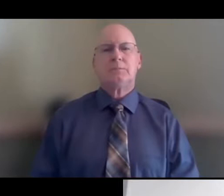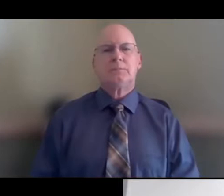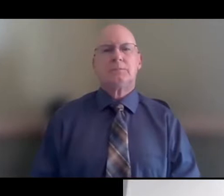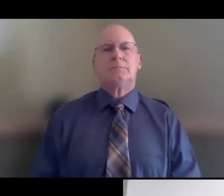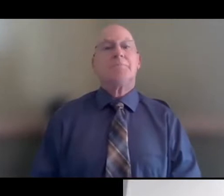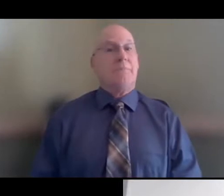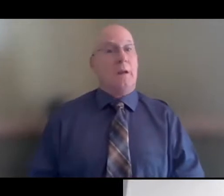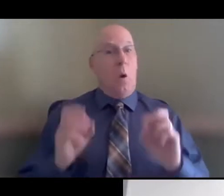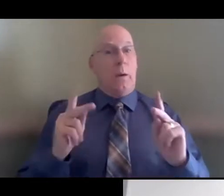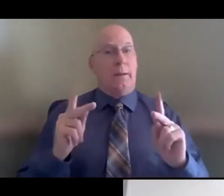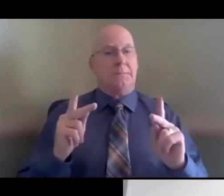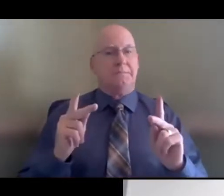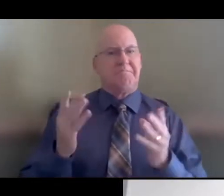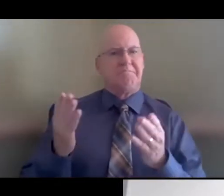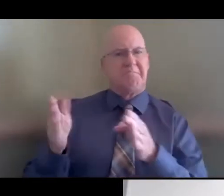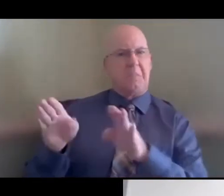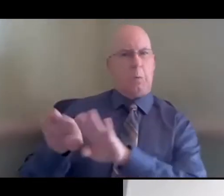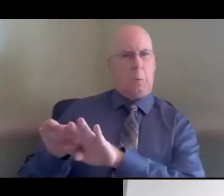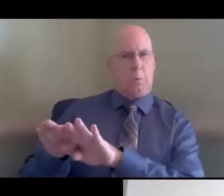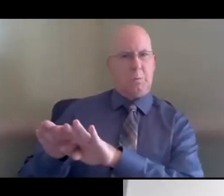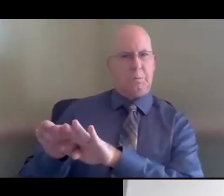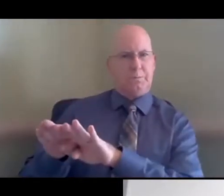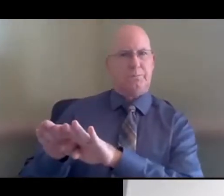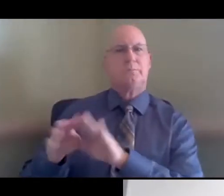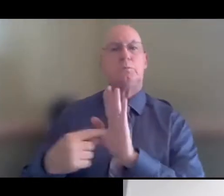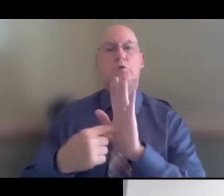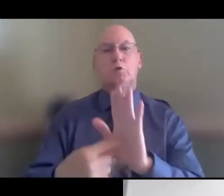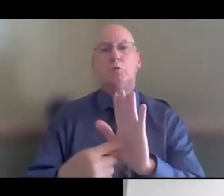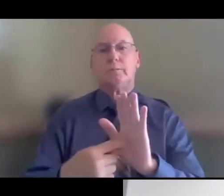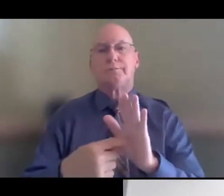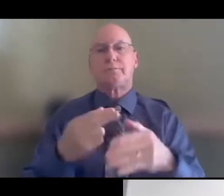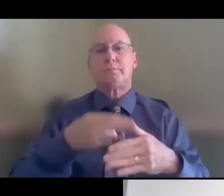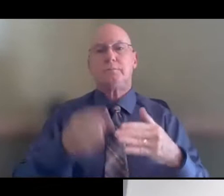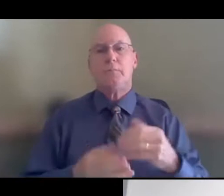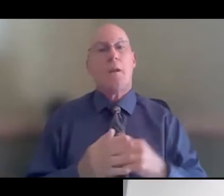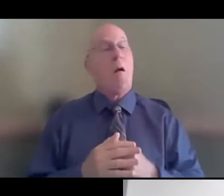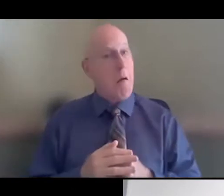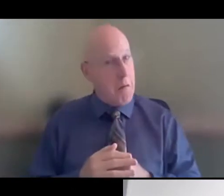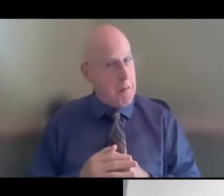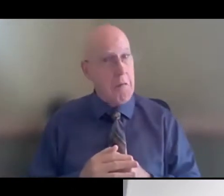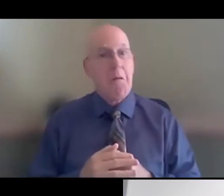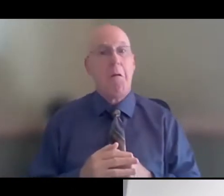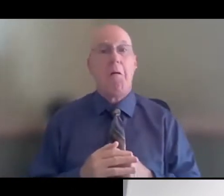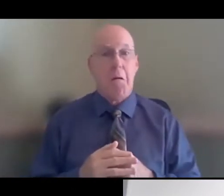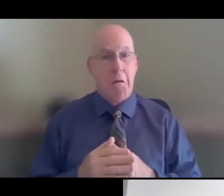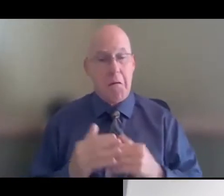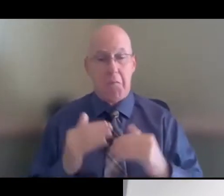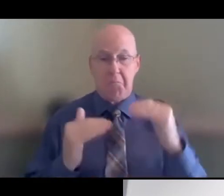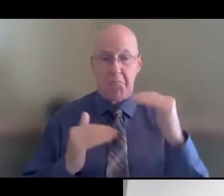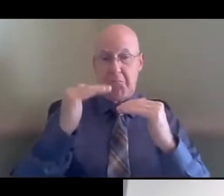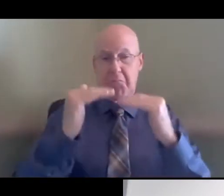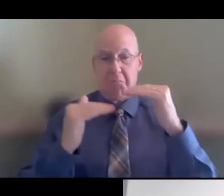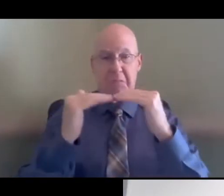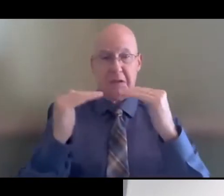Awesome. Okay, we're going to go ahead and close that poll. We're going to share the results here. So looks like a little bit of an even split, which